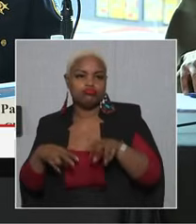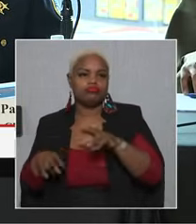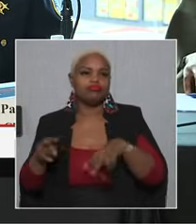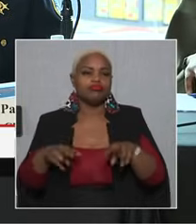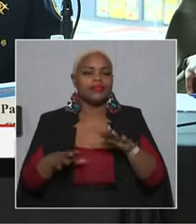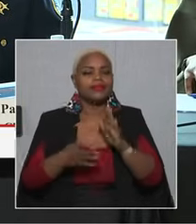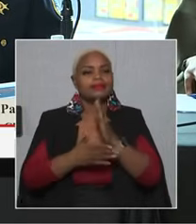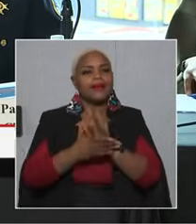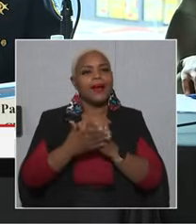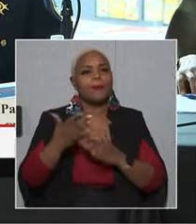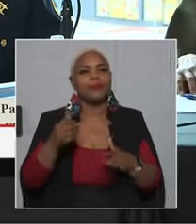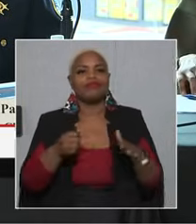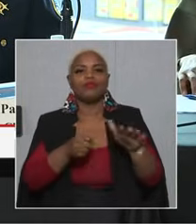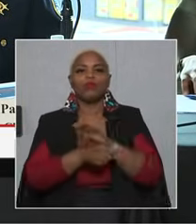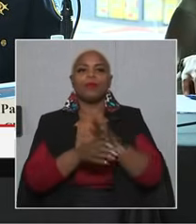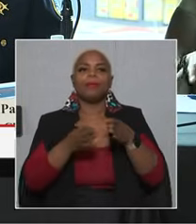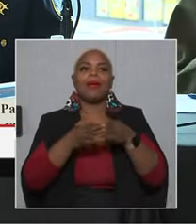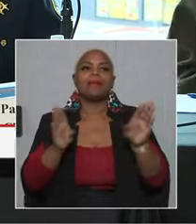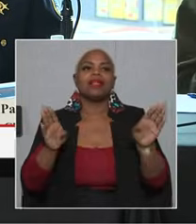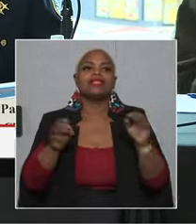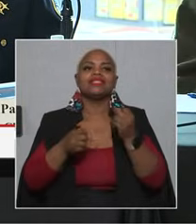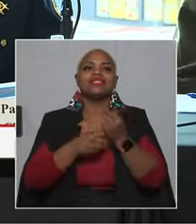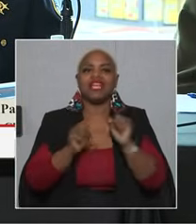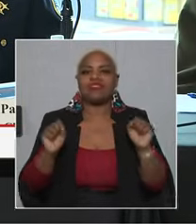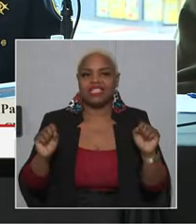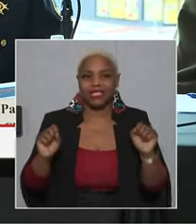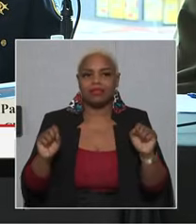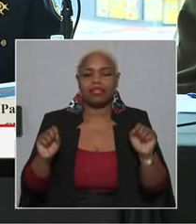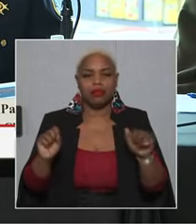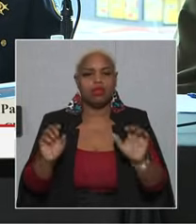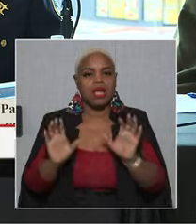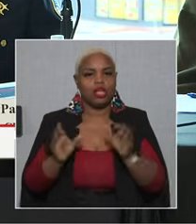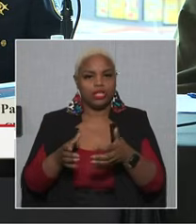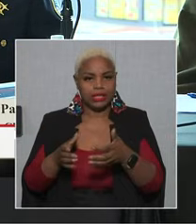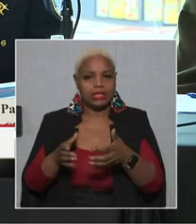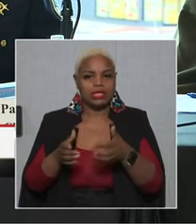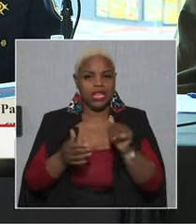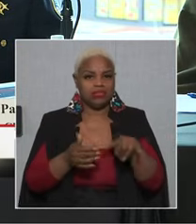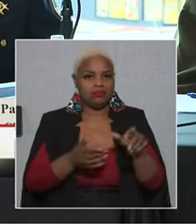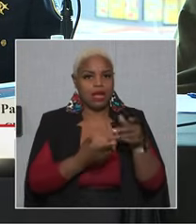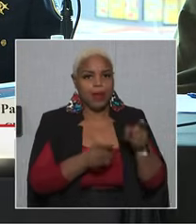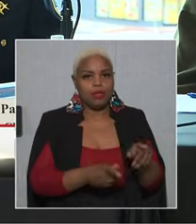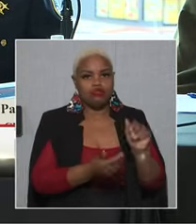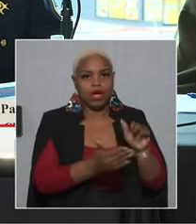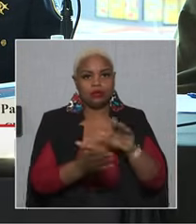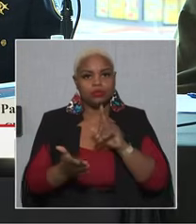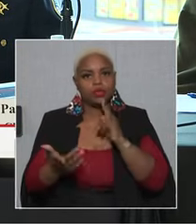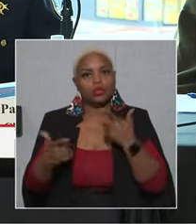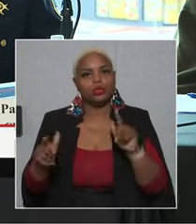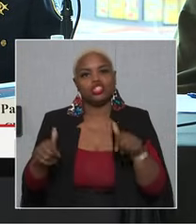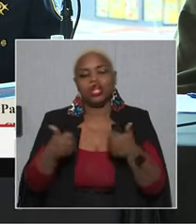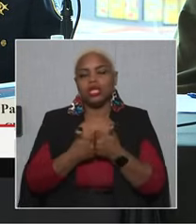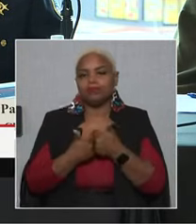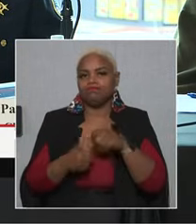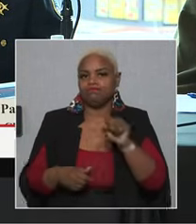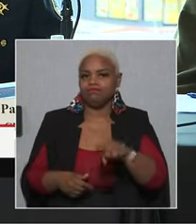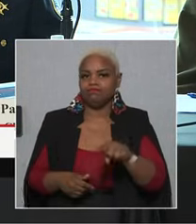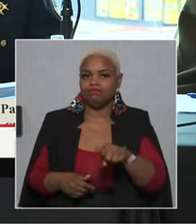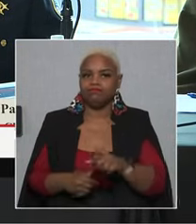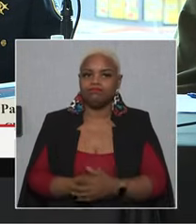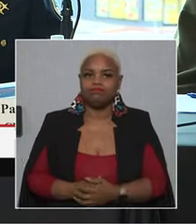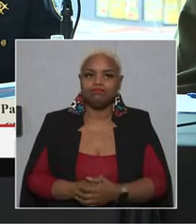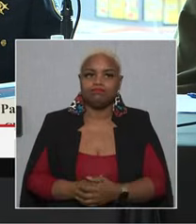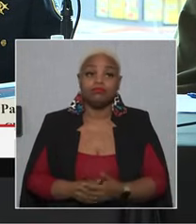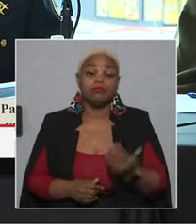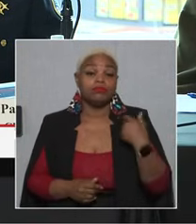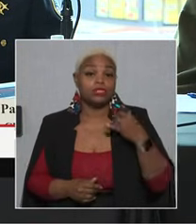entire public safety cluster have addressed, really big challenges, starting in January,